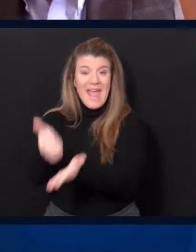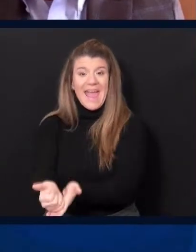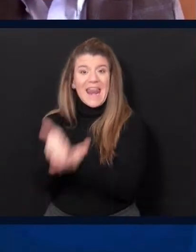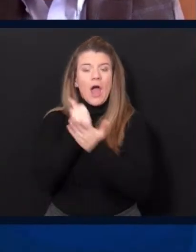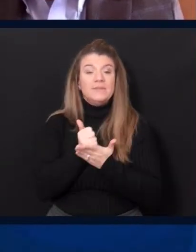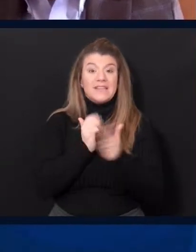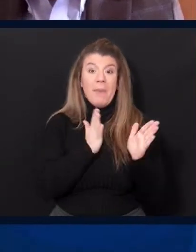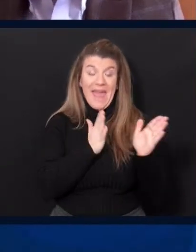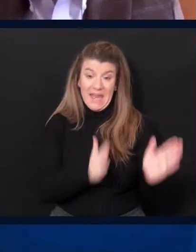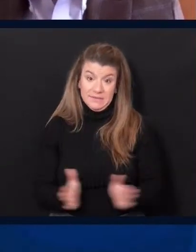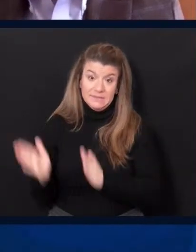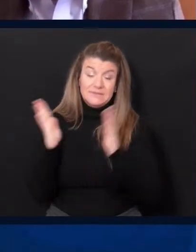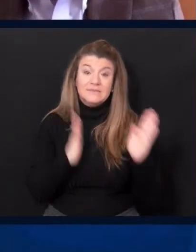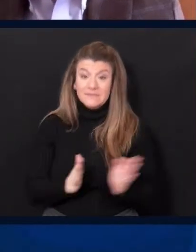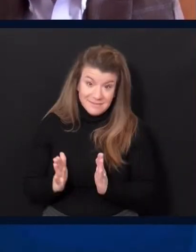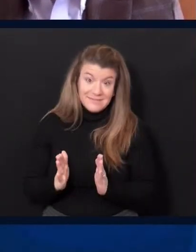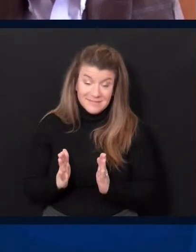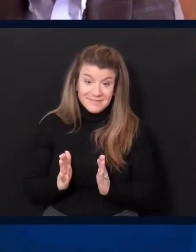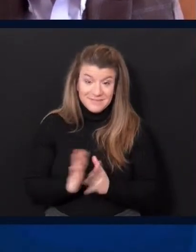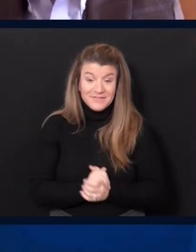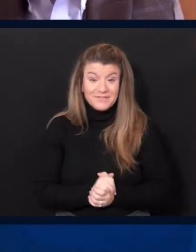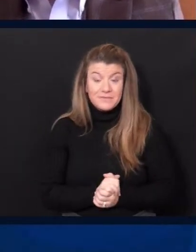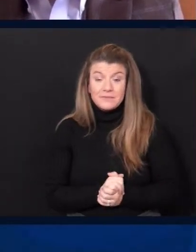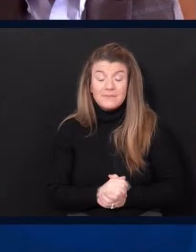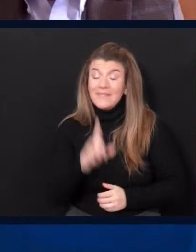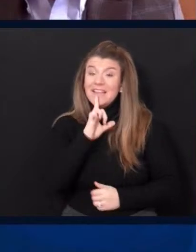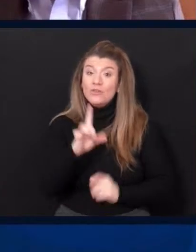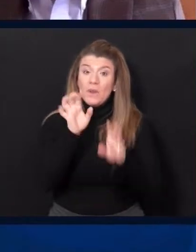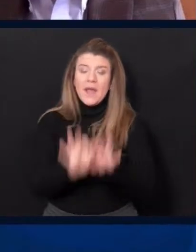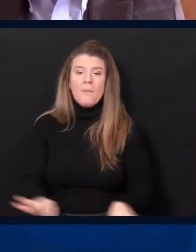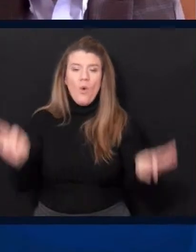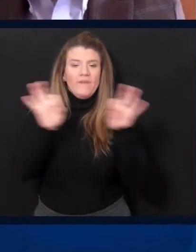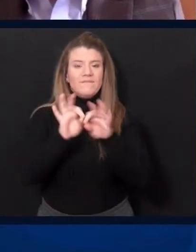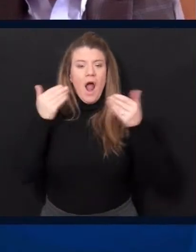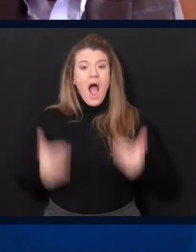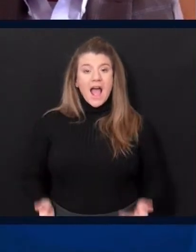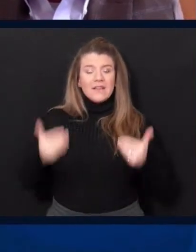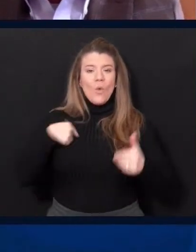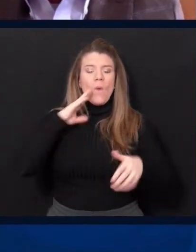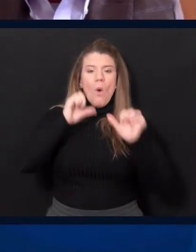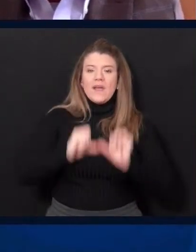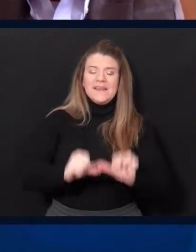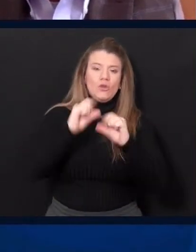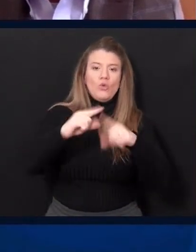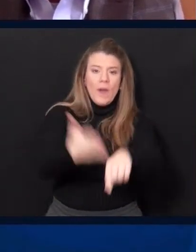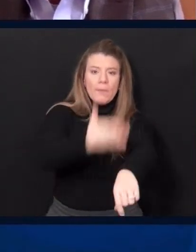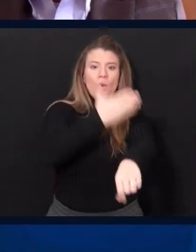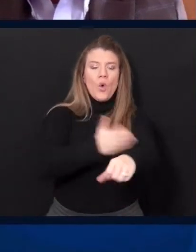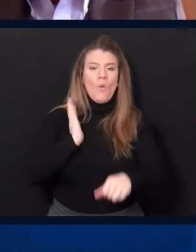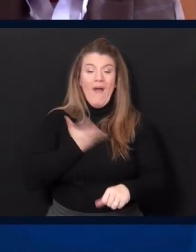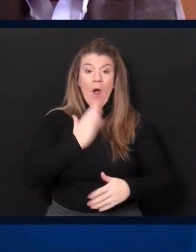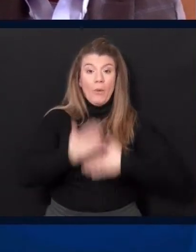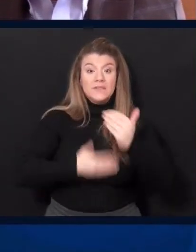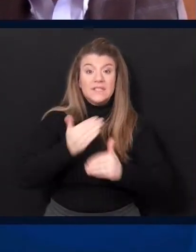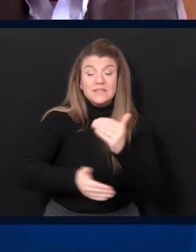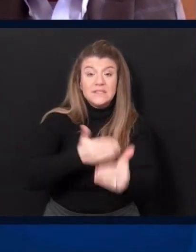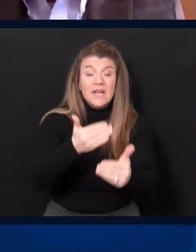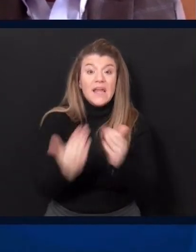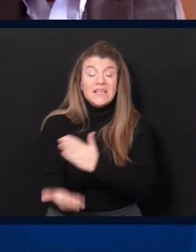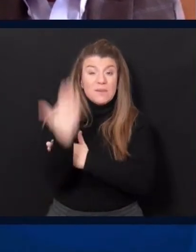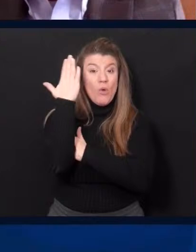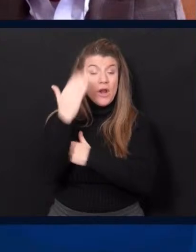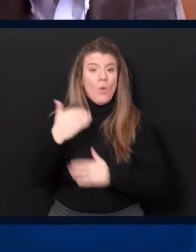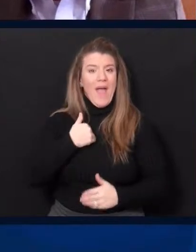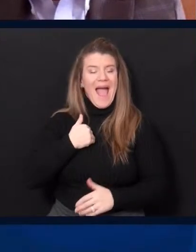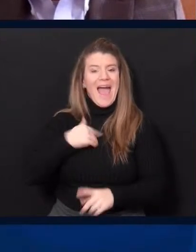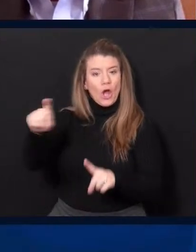plan. As pointed out, it's really important to us. We will continue to improve our processes. This morning we had a